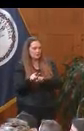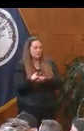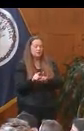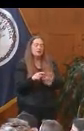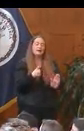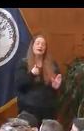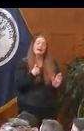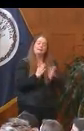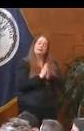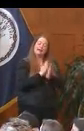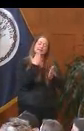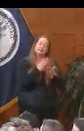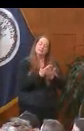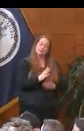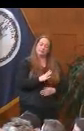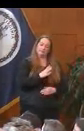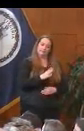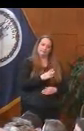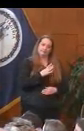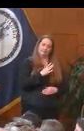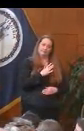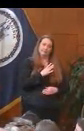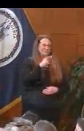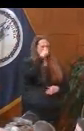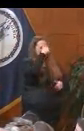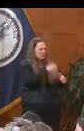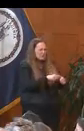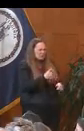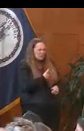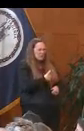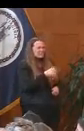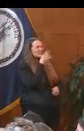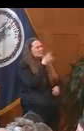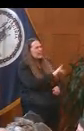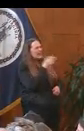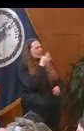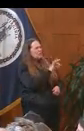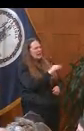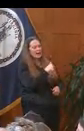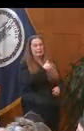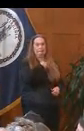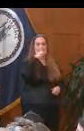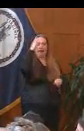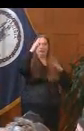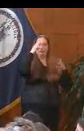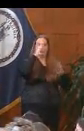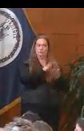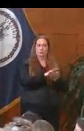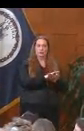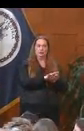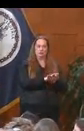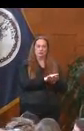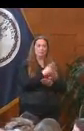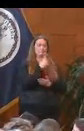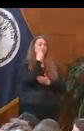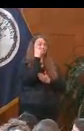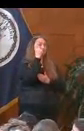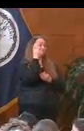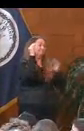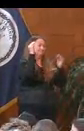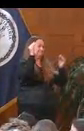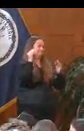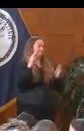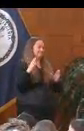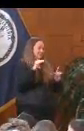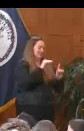manners. When I was about 8 or 9 years old, I got in trouble in school, mouthing off one of my teachers. On the way